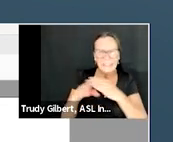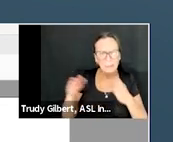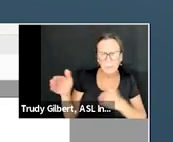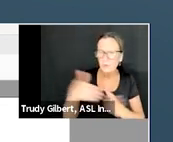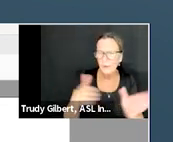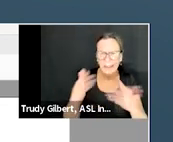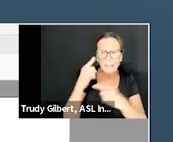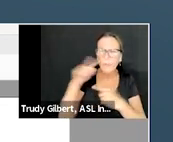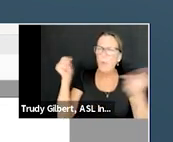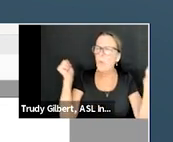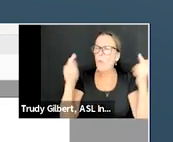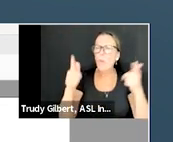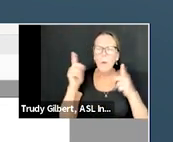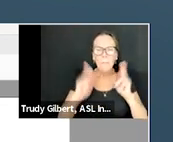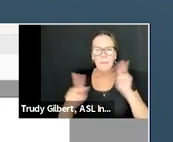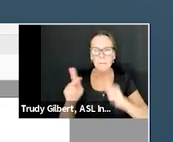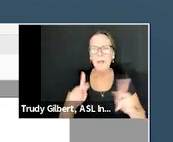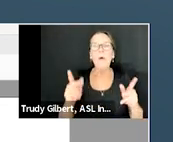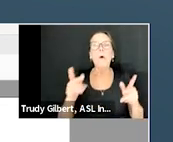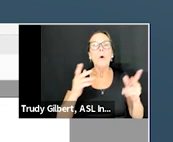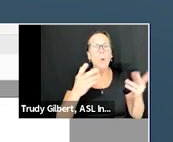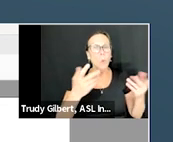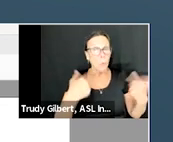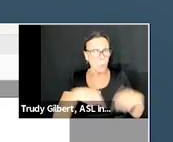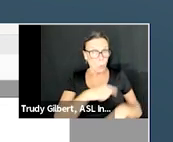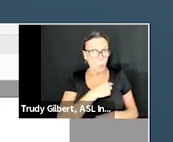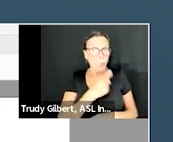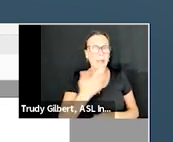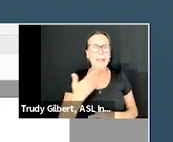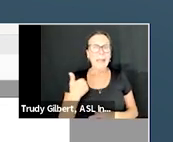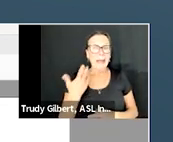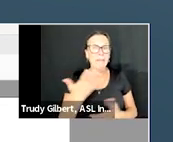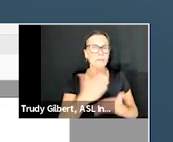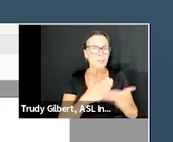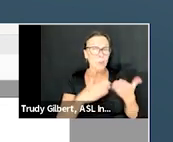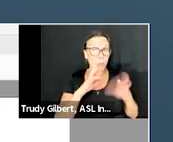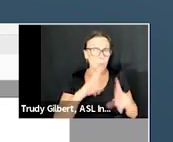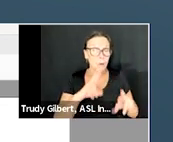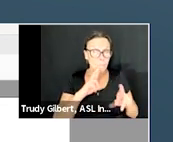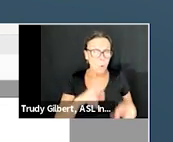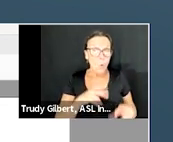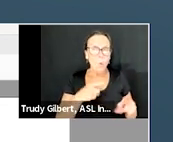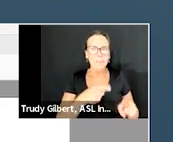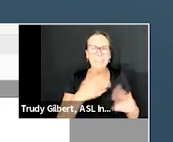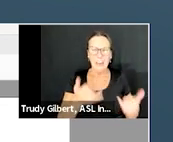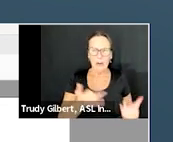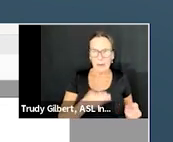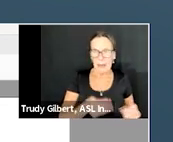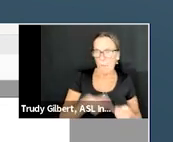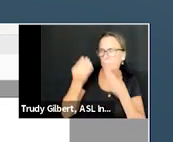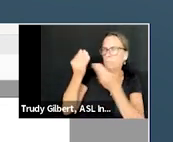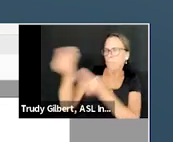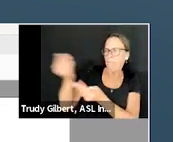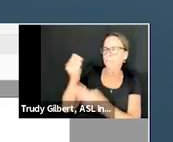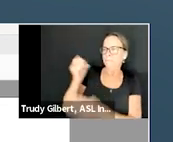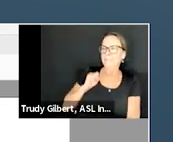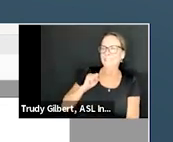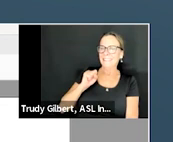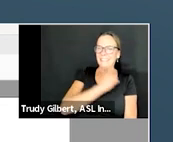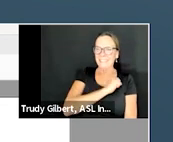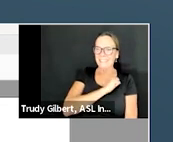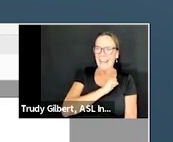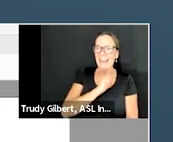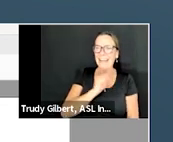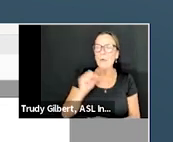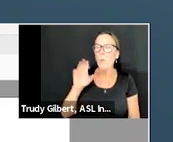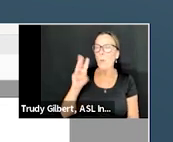gotten some favorable reports from the first committee that it was with. It is now sitting with Senate Ways and Means. There are just a